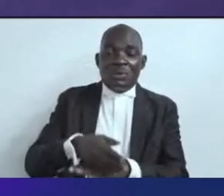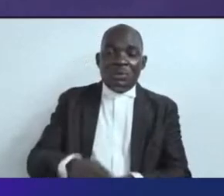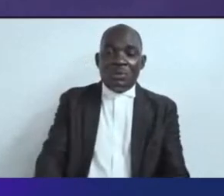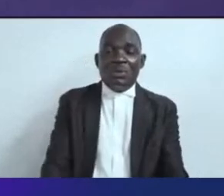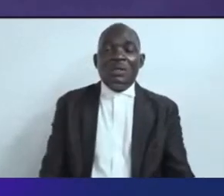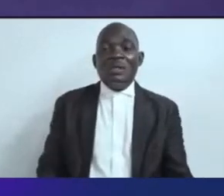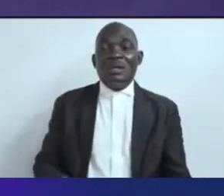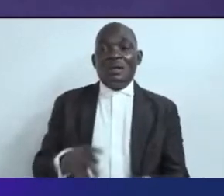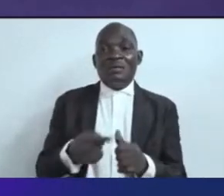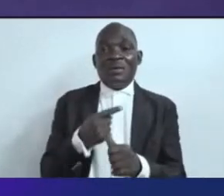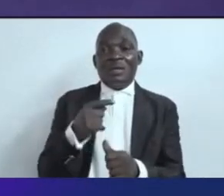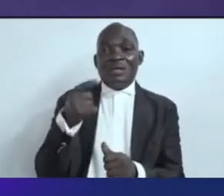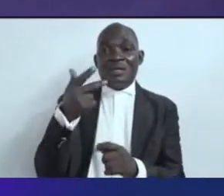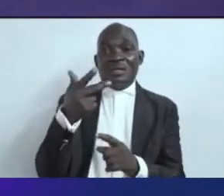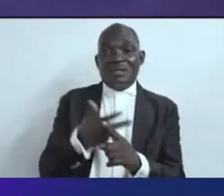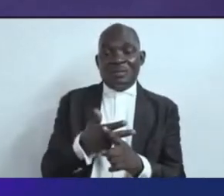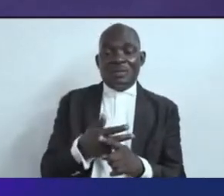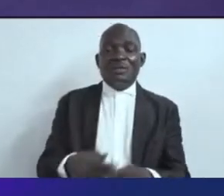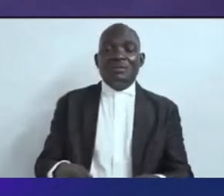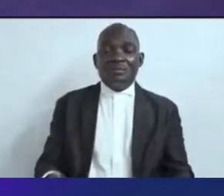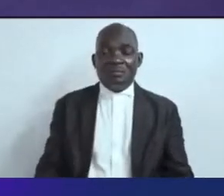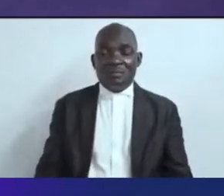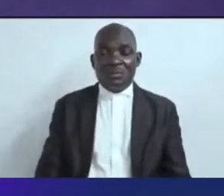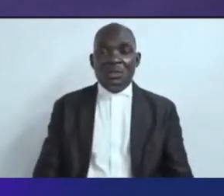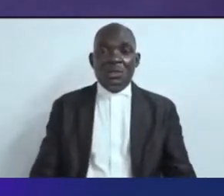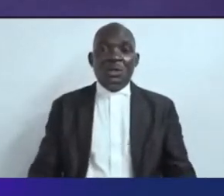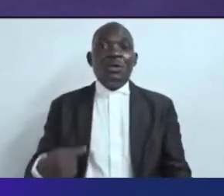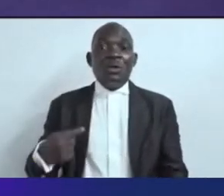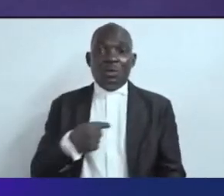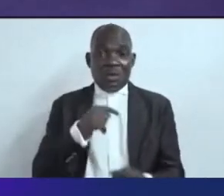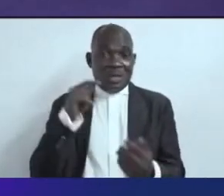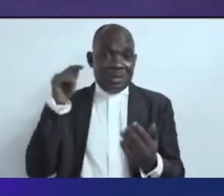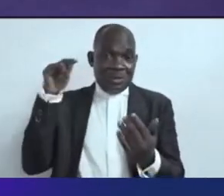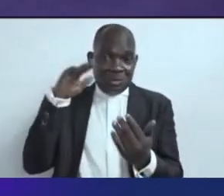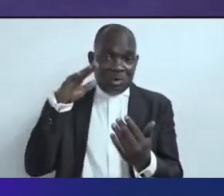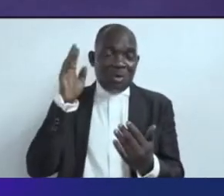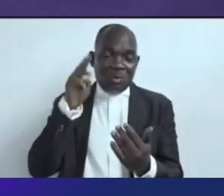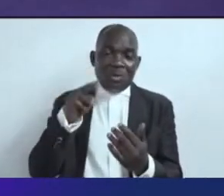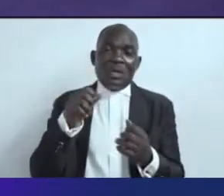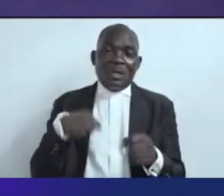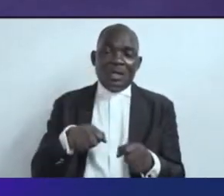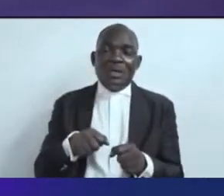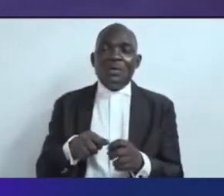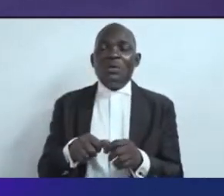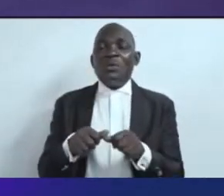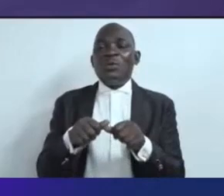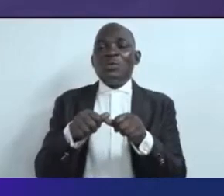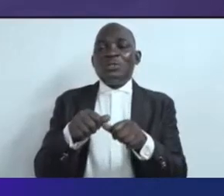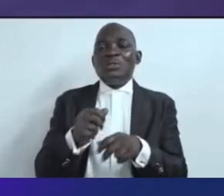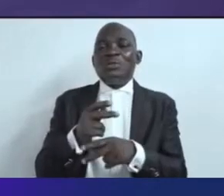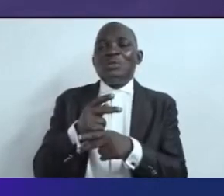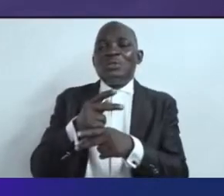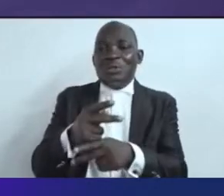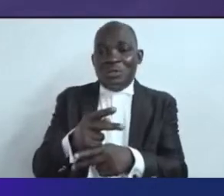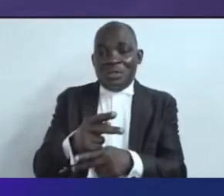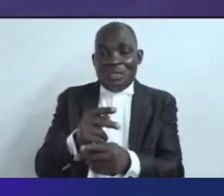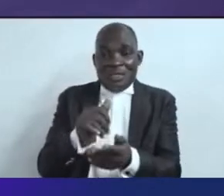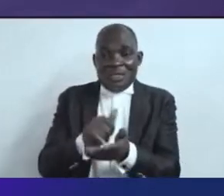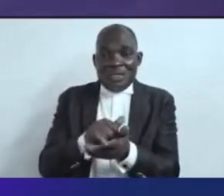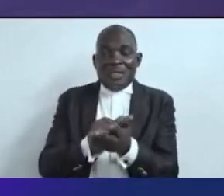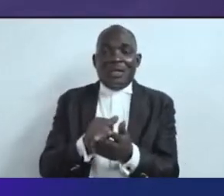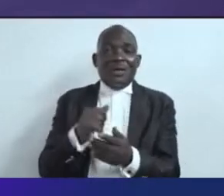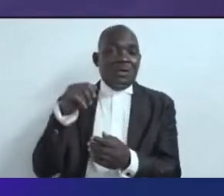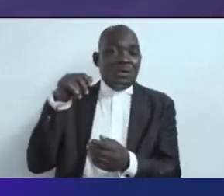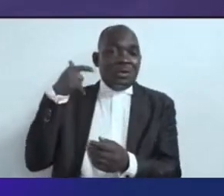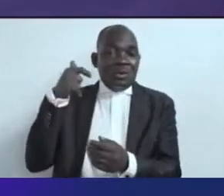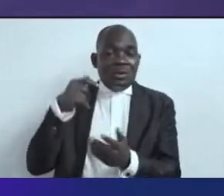the first 3 months of the year. And we are hoping that we would be able to sustain this gold